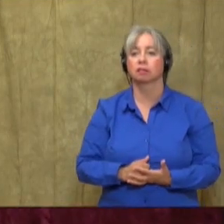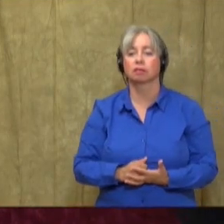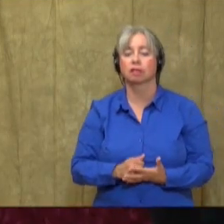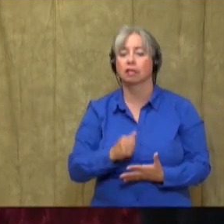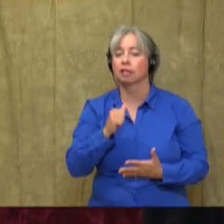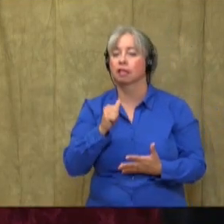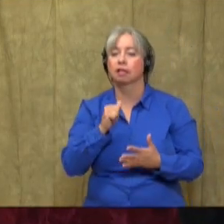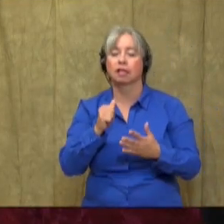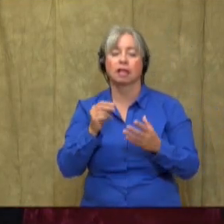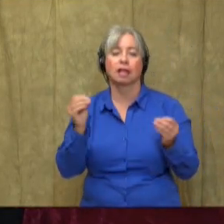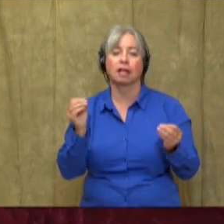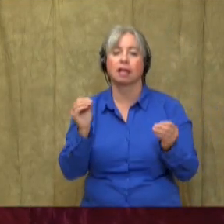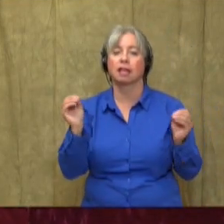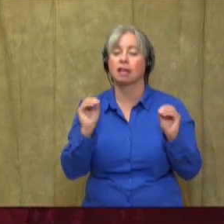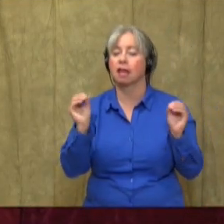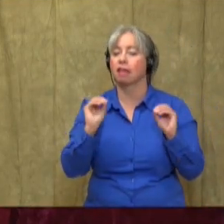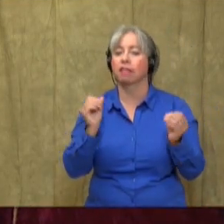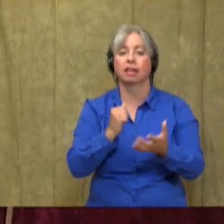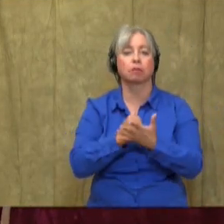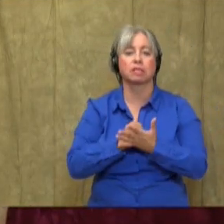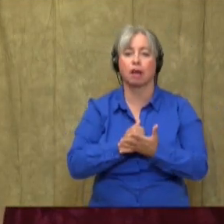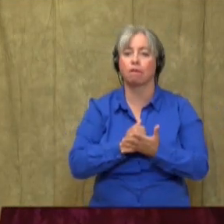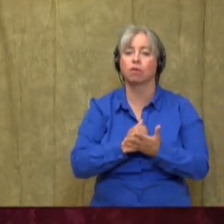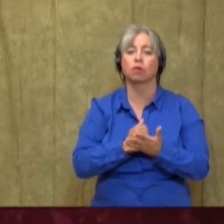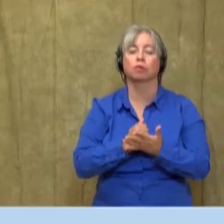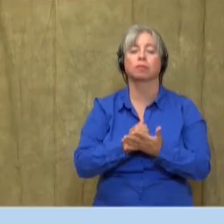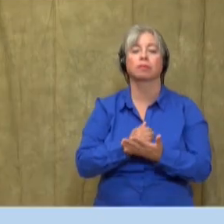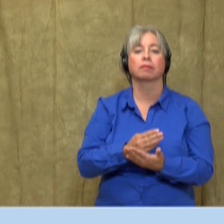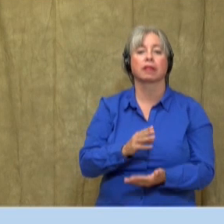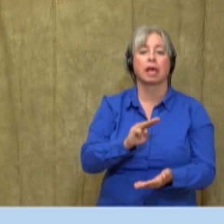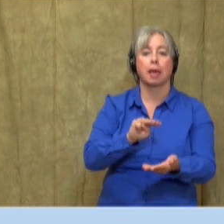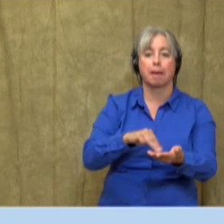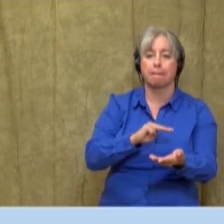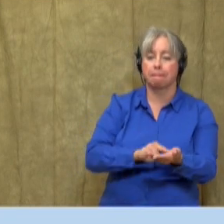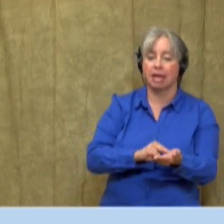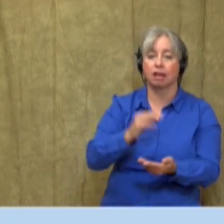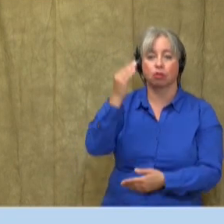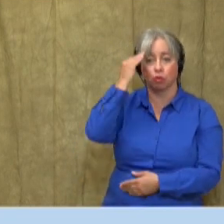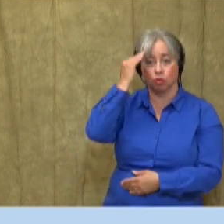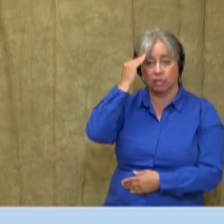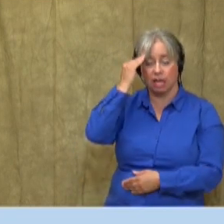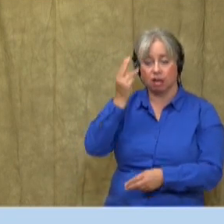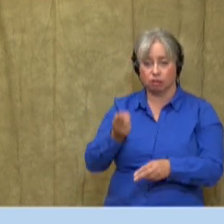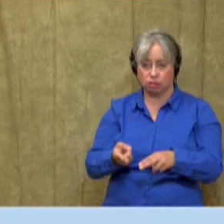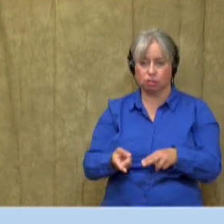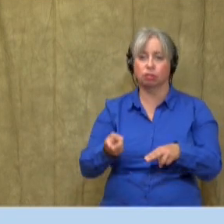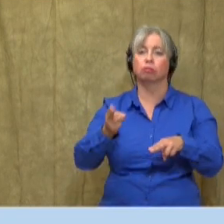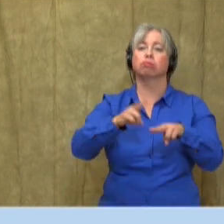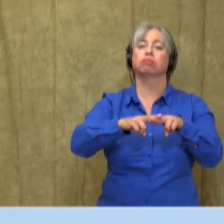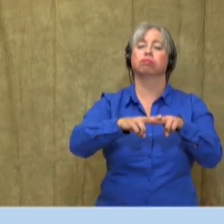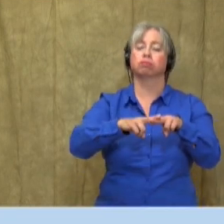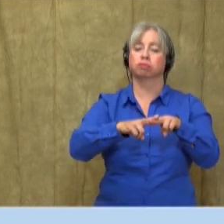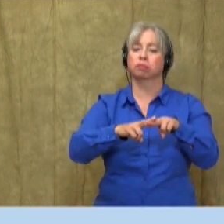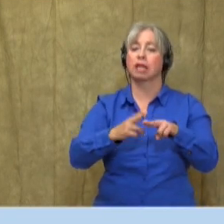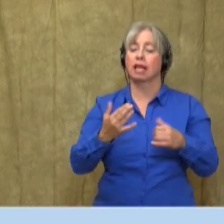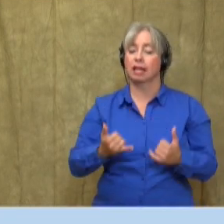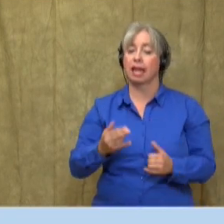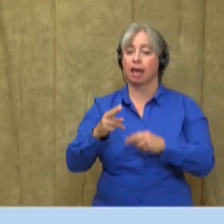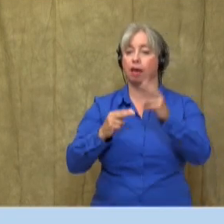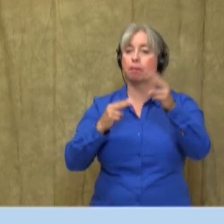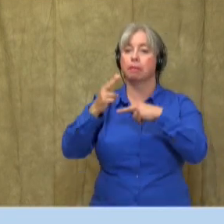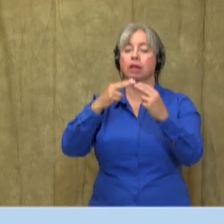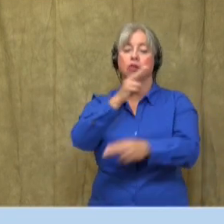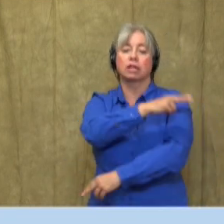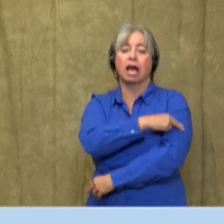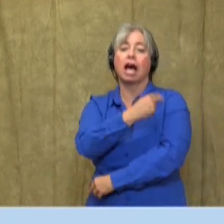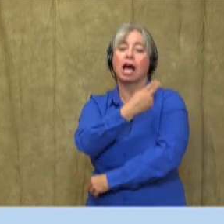helped, by the way. And then, of course, we had medical knowledge. Medical knowledge is going to increase at this time. We're going to build hospitals for the first time,